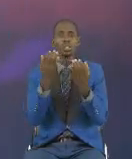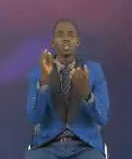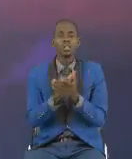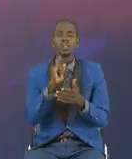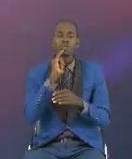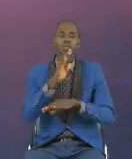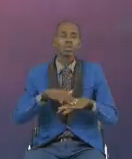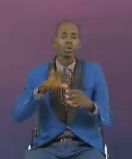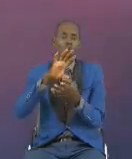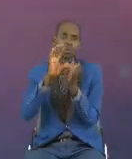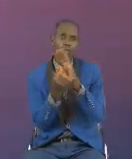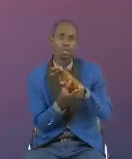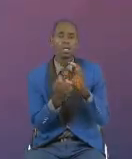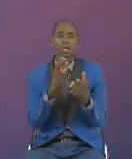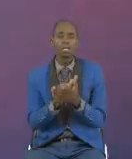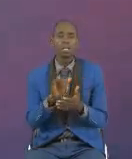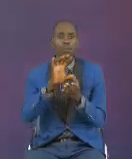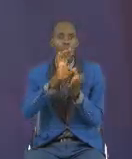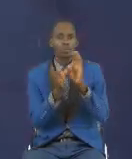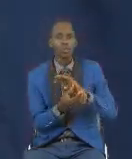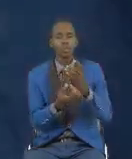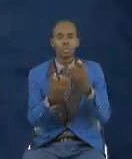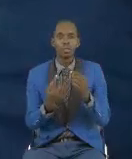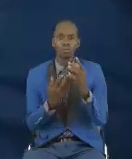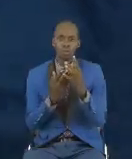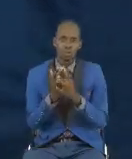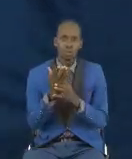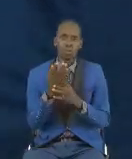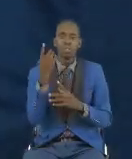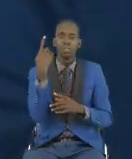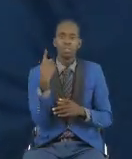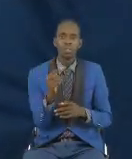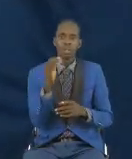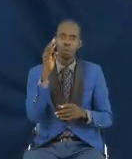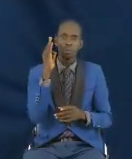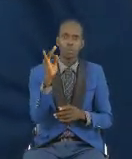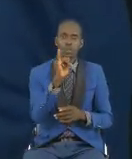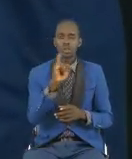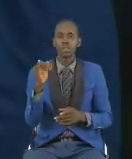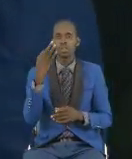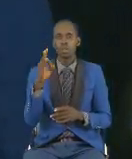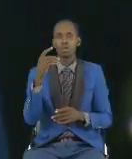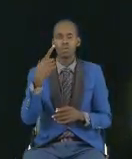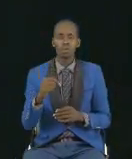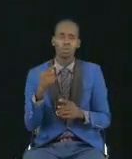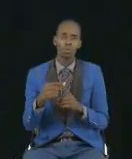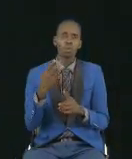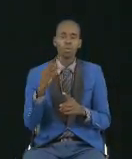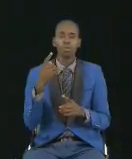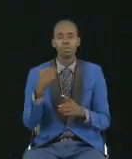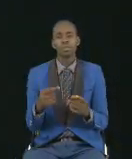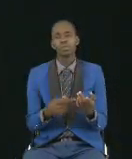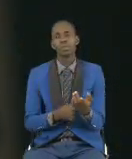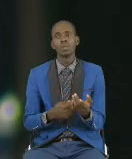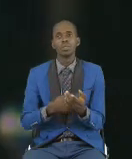those conversions came through the preaching of the word of the gospel. Look at